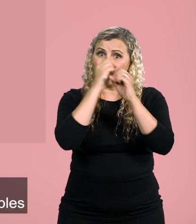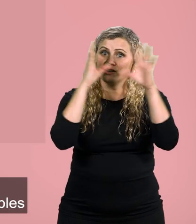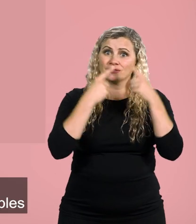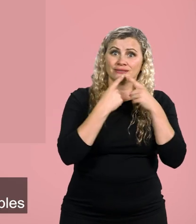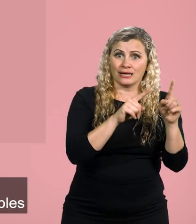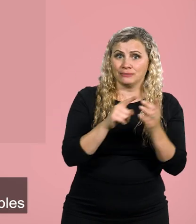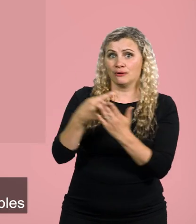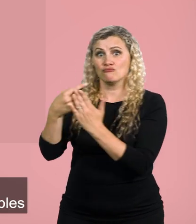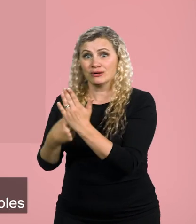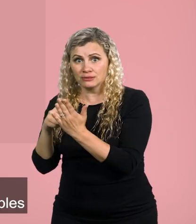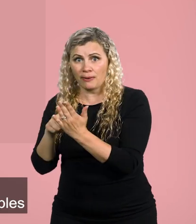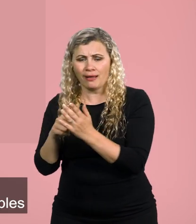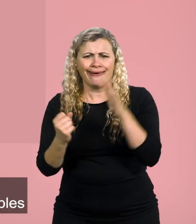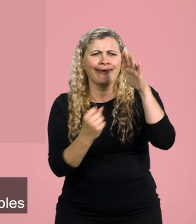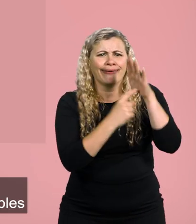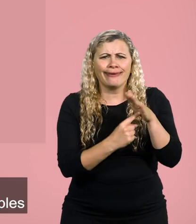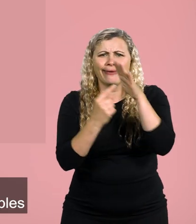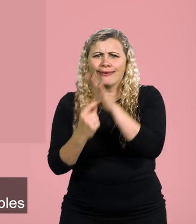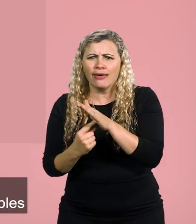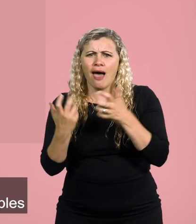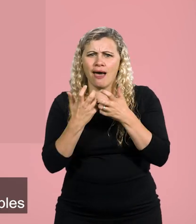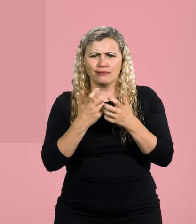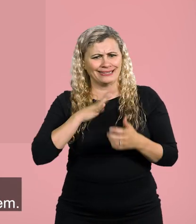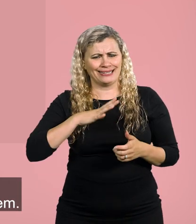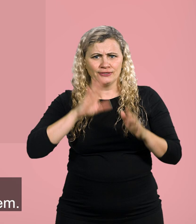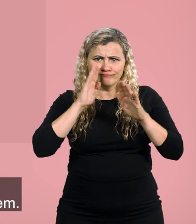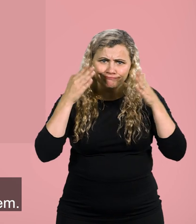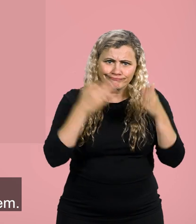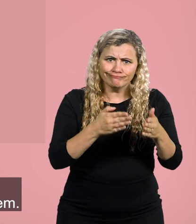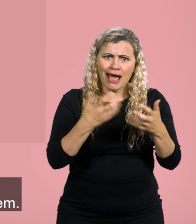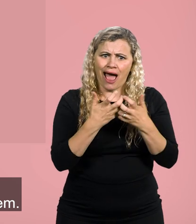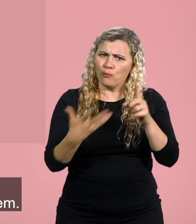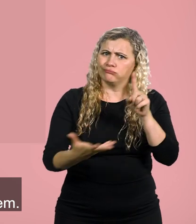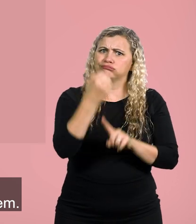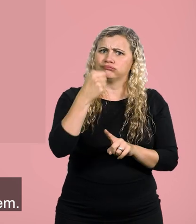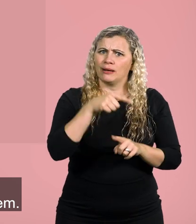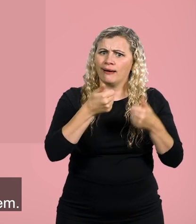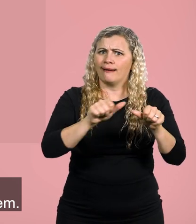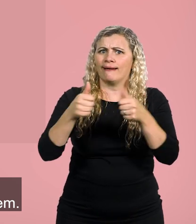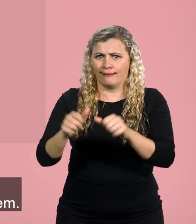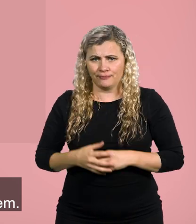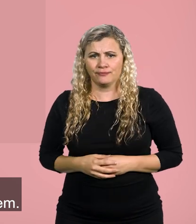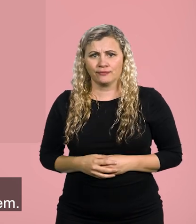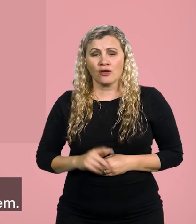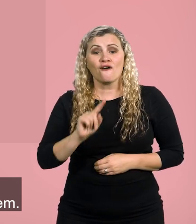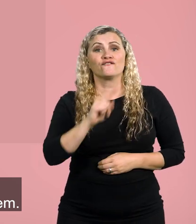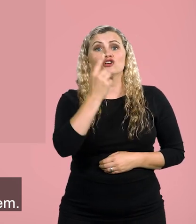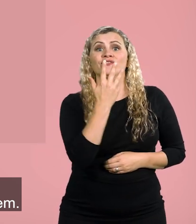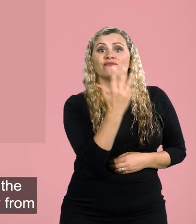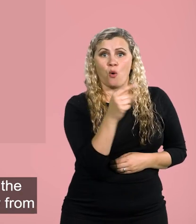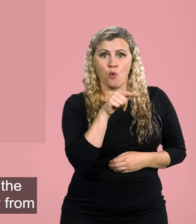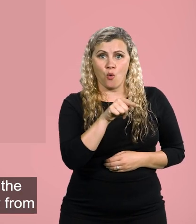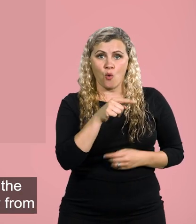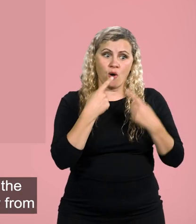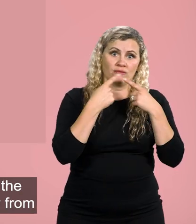we now want your views on the vision statements and principles and the key areas we need to focus on to achieve